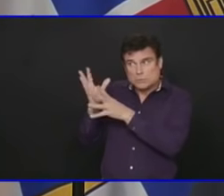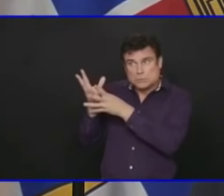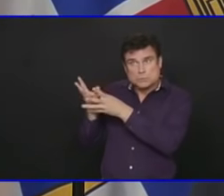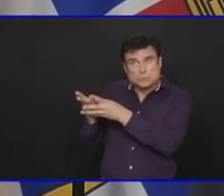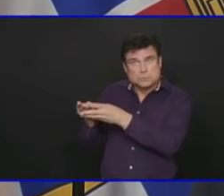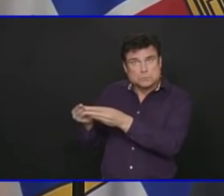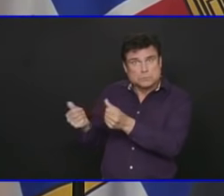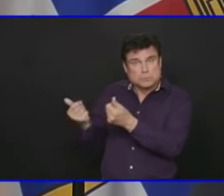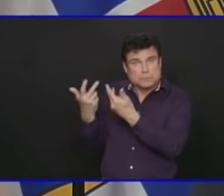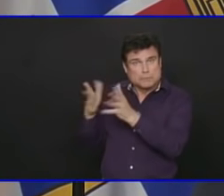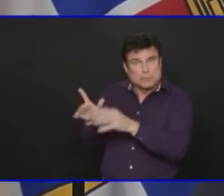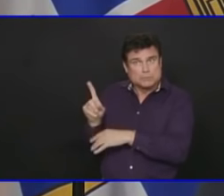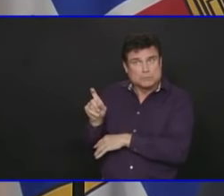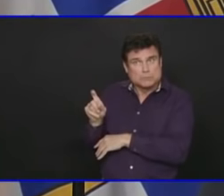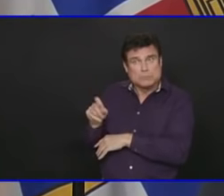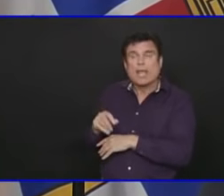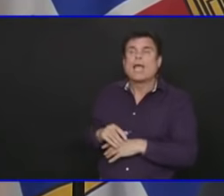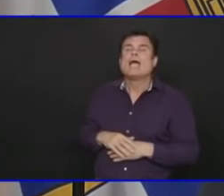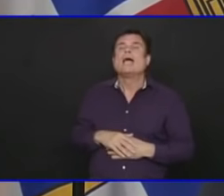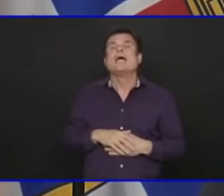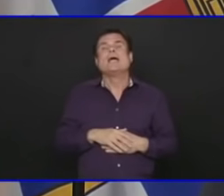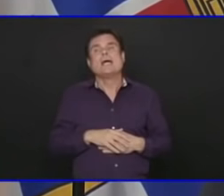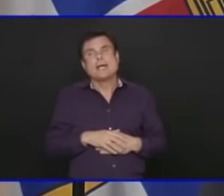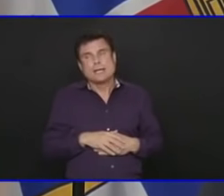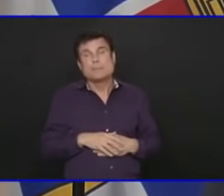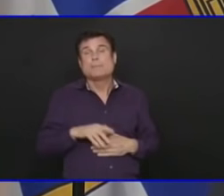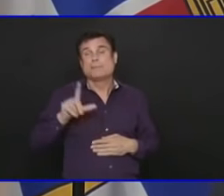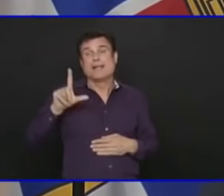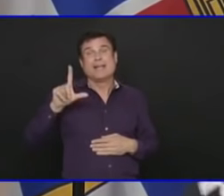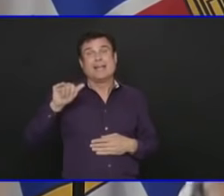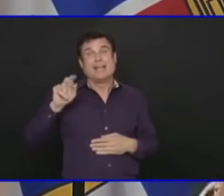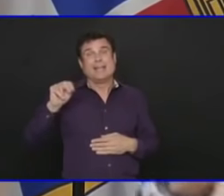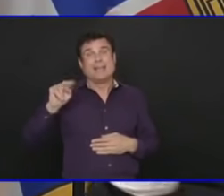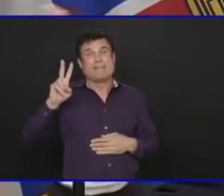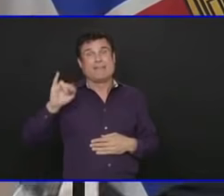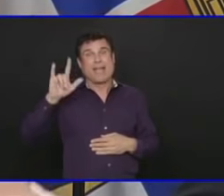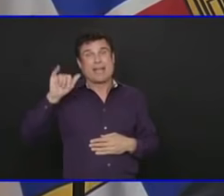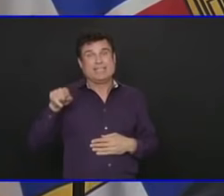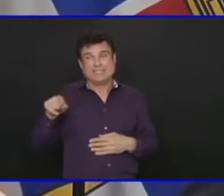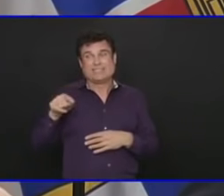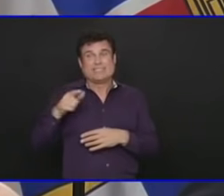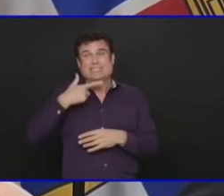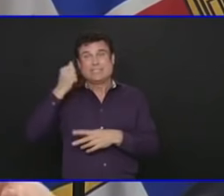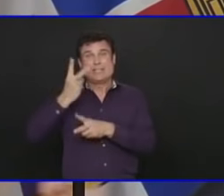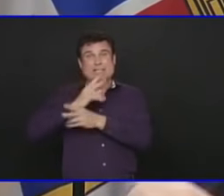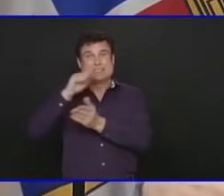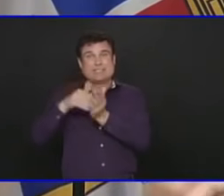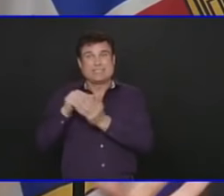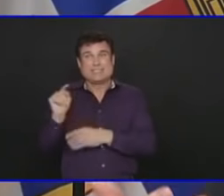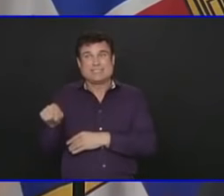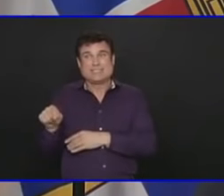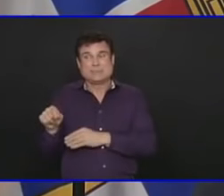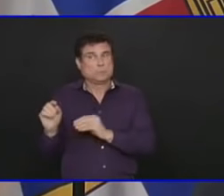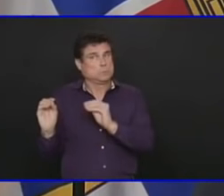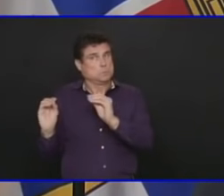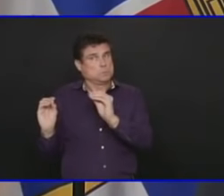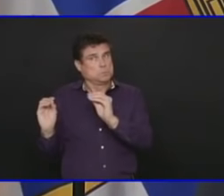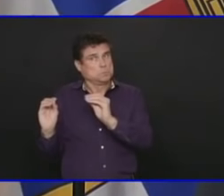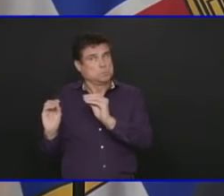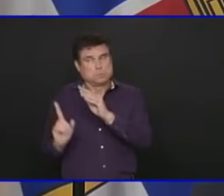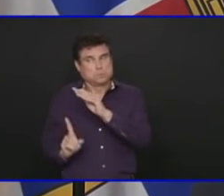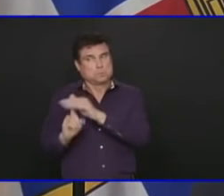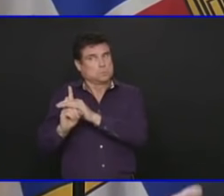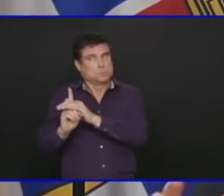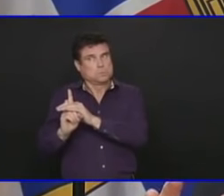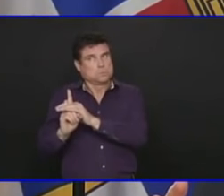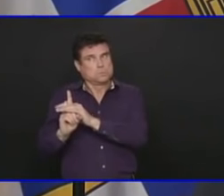time. As I mentioned before, we wait 2 incubation periods before we declare an outbreak